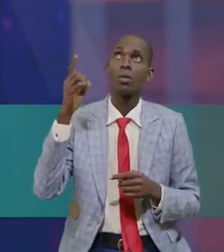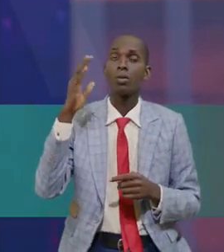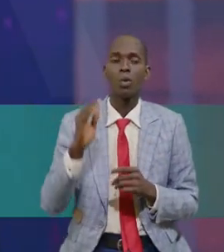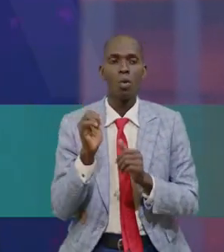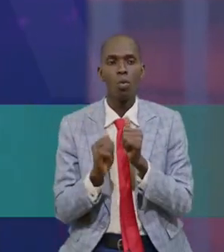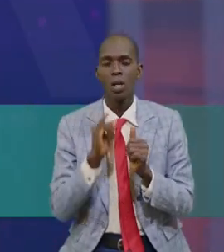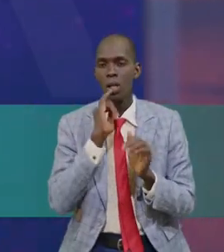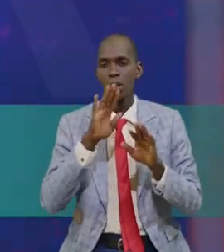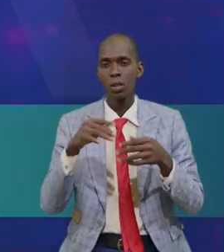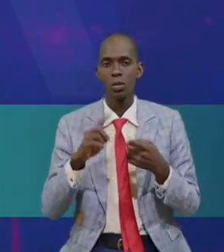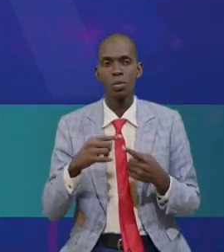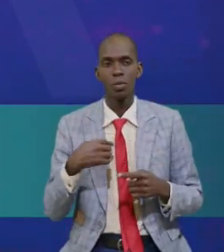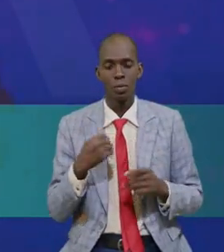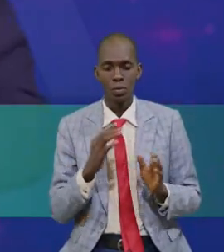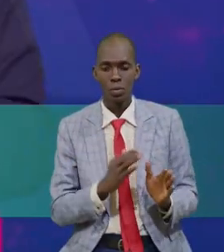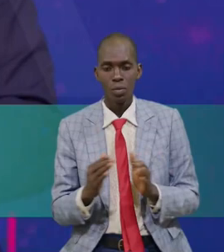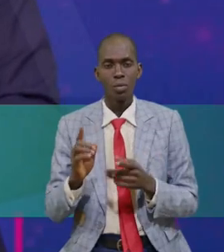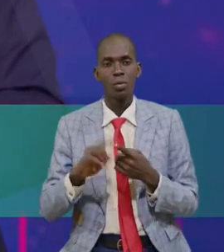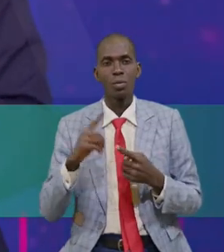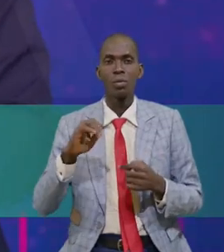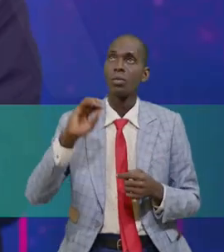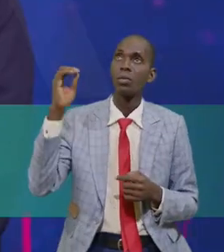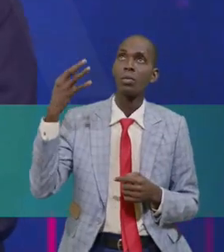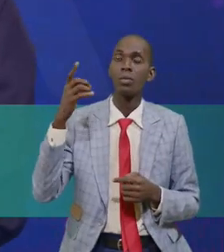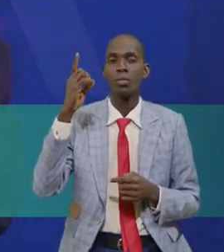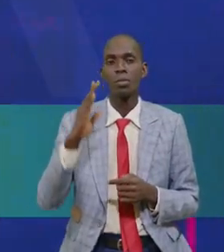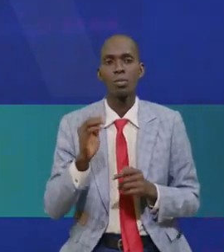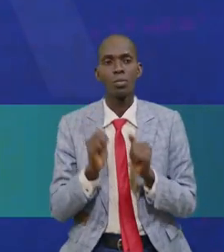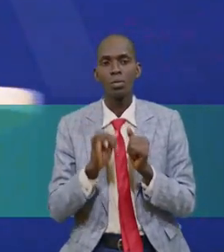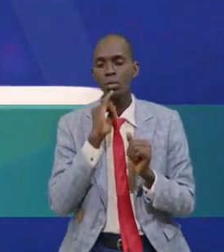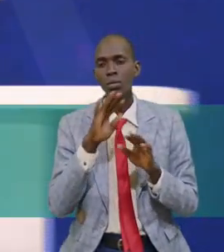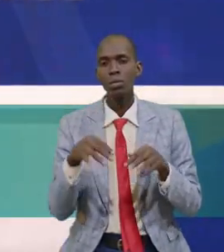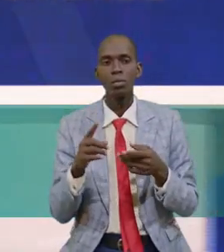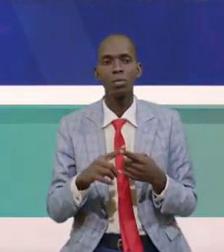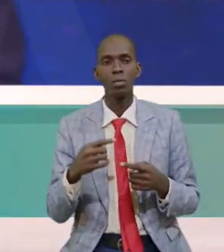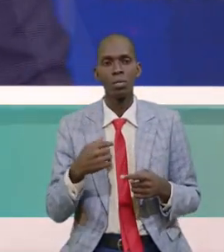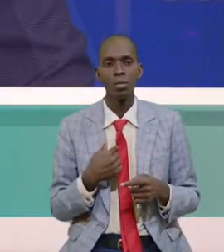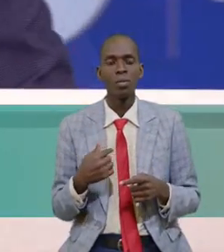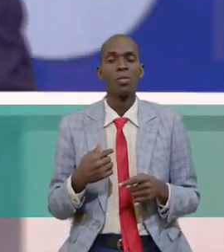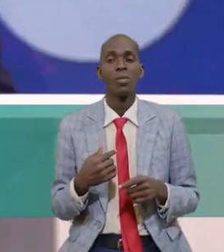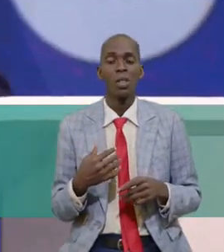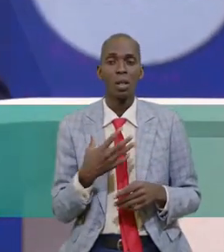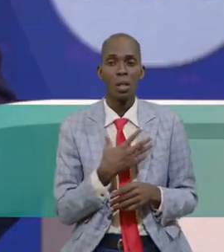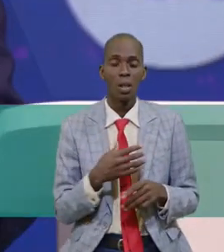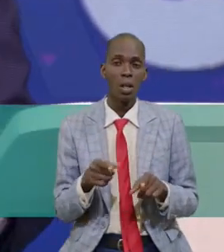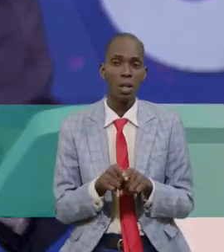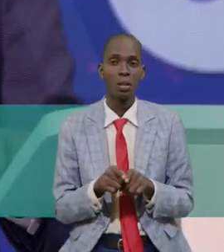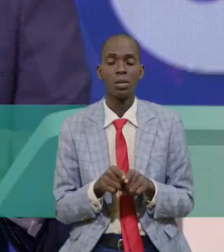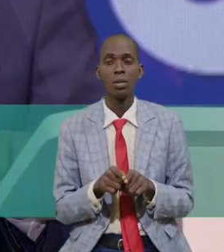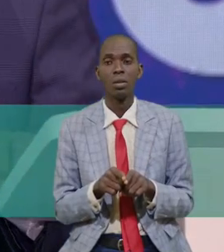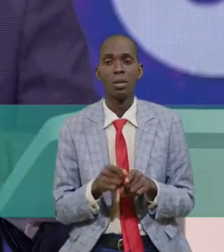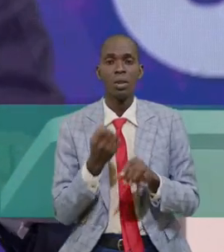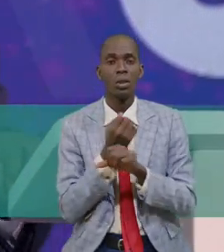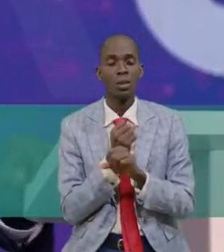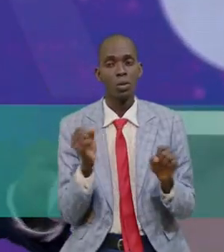on. According to the grace of God which is given unto me at salvation, it's by grace.